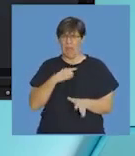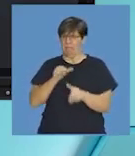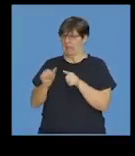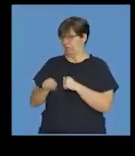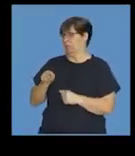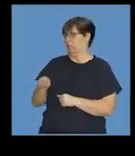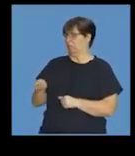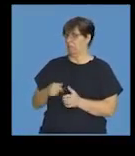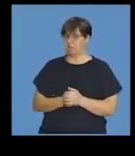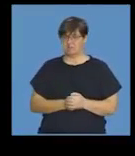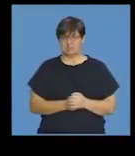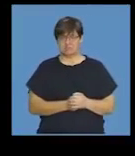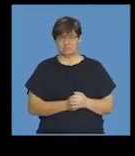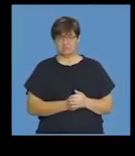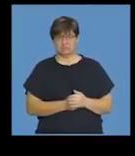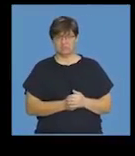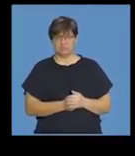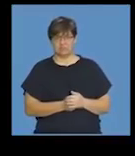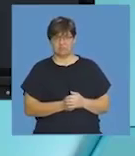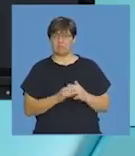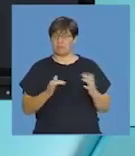better, okay? So,